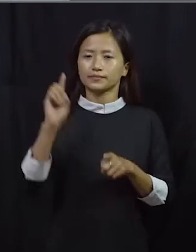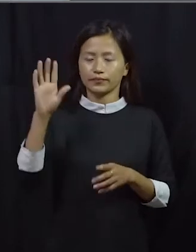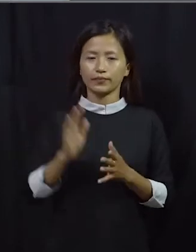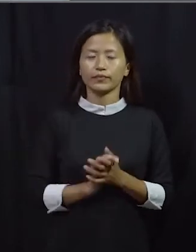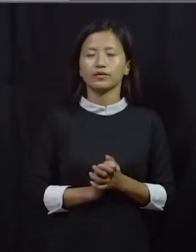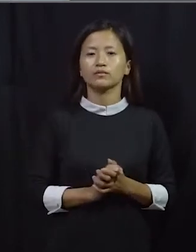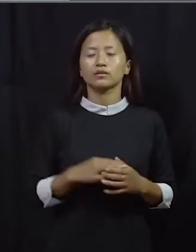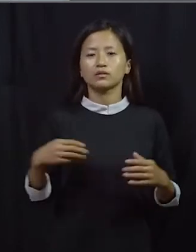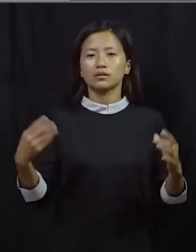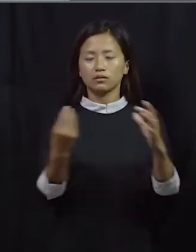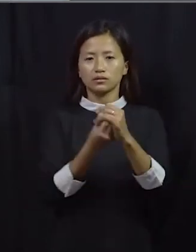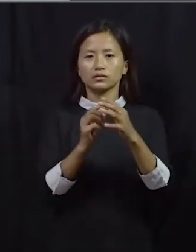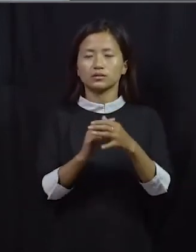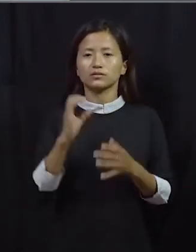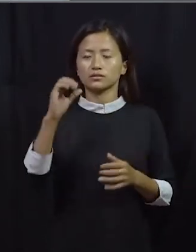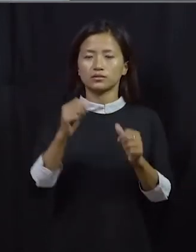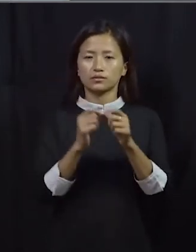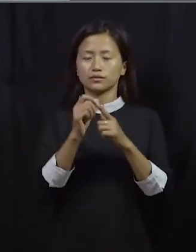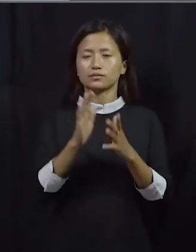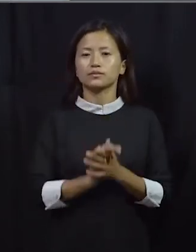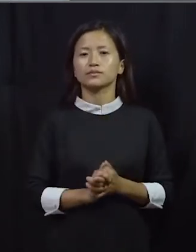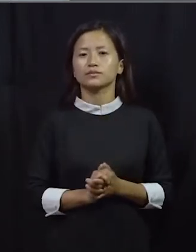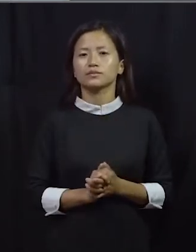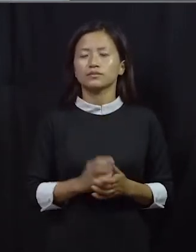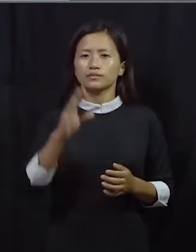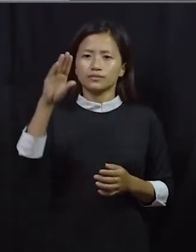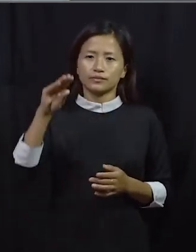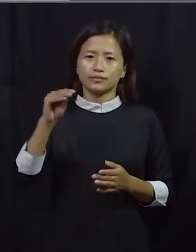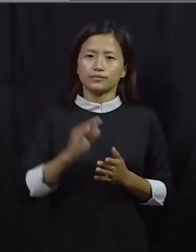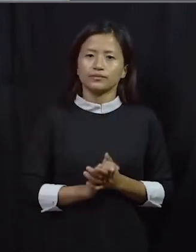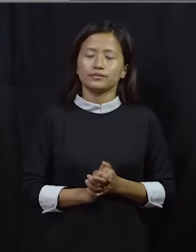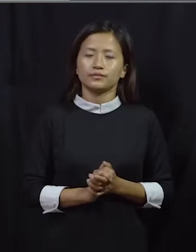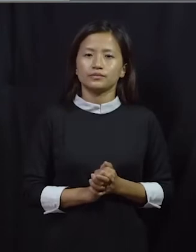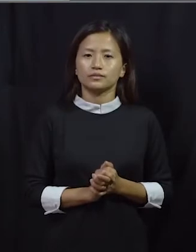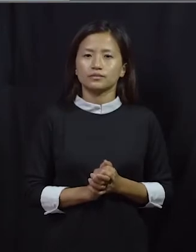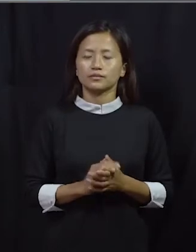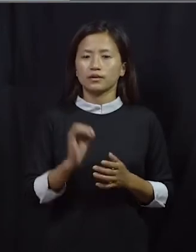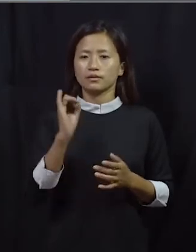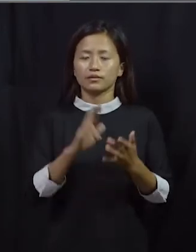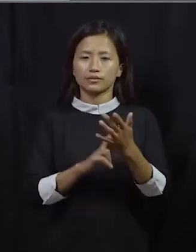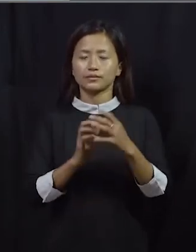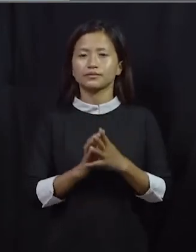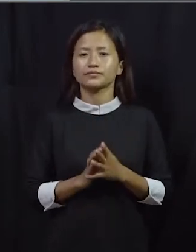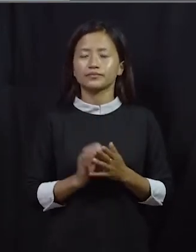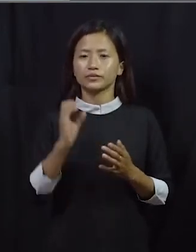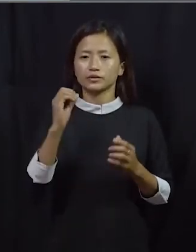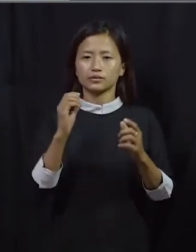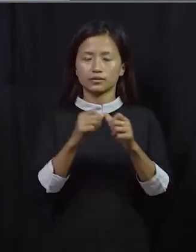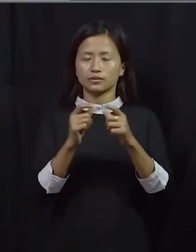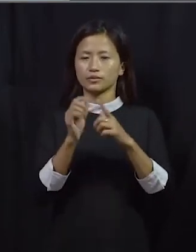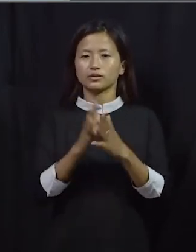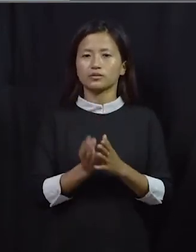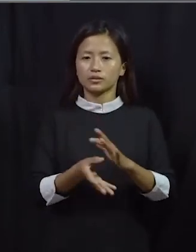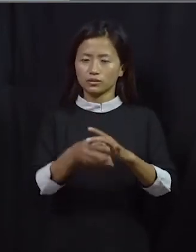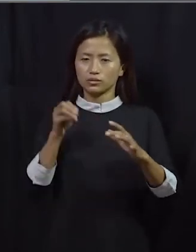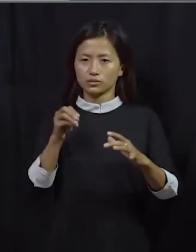on additional capital. Less interest on capital withdrawn.